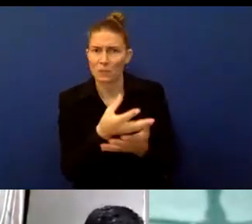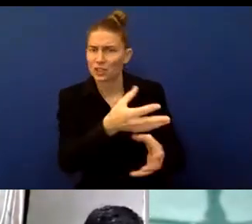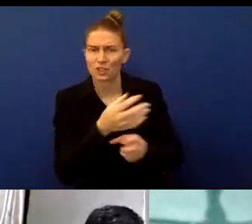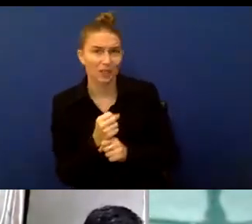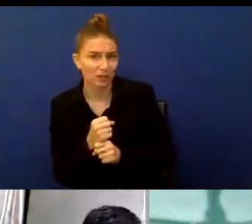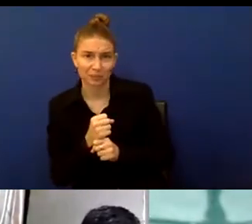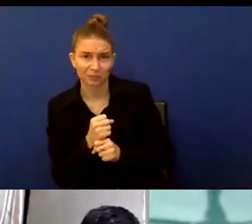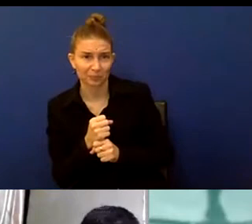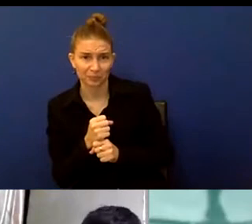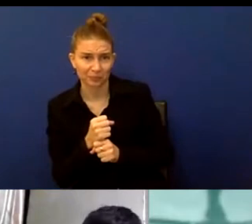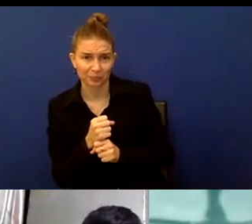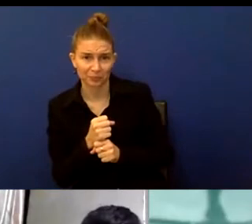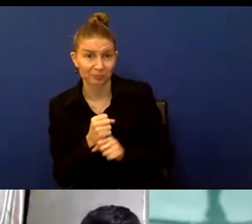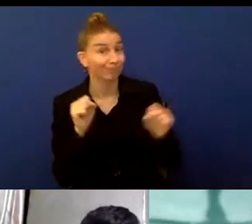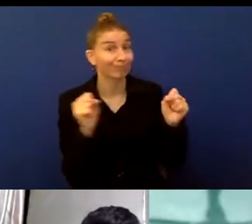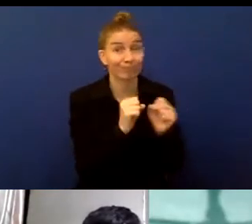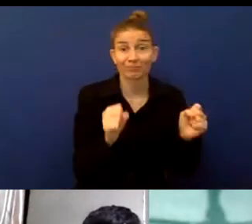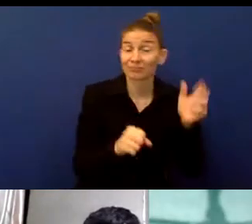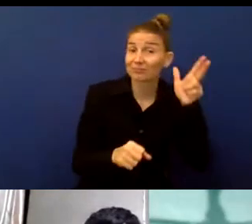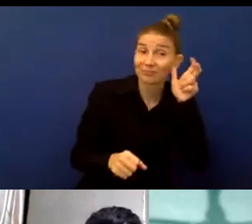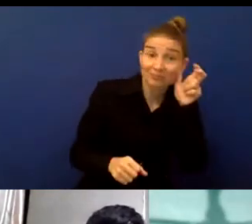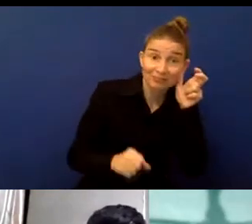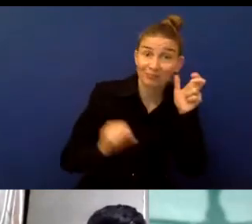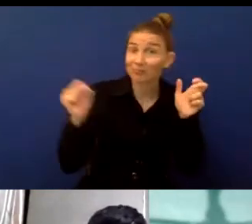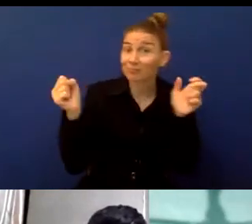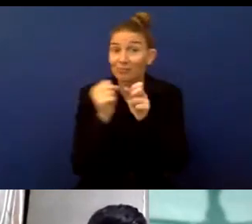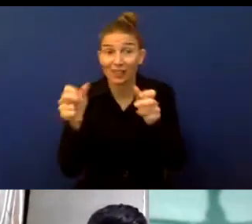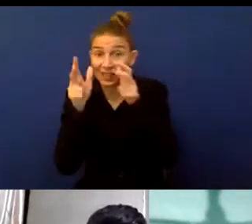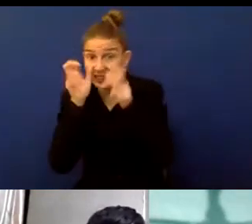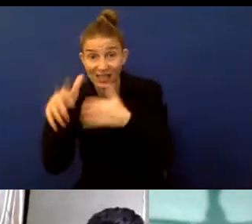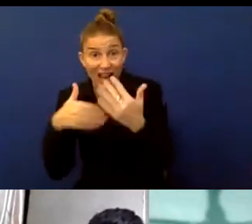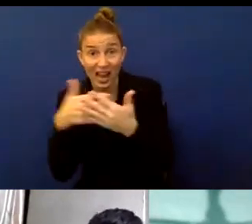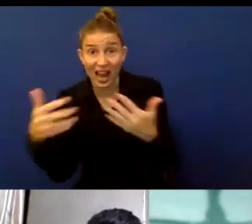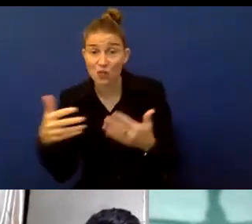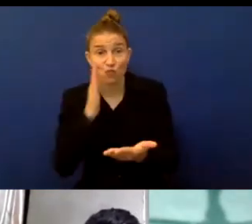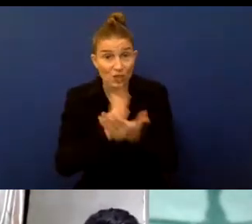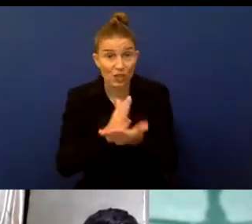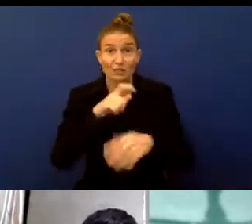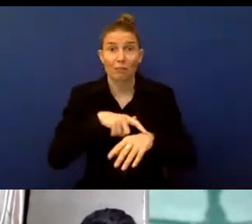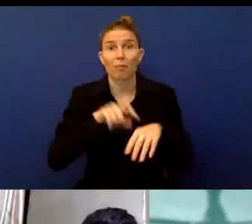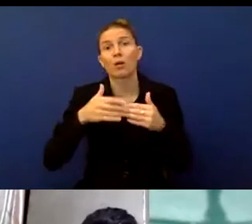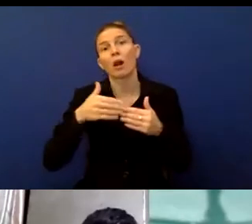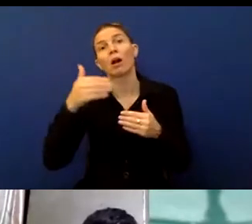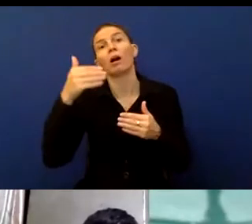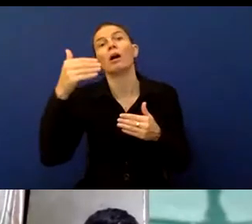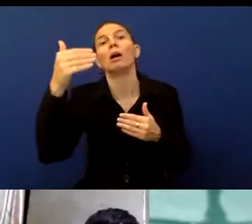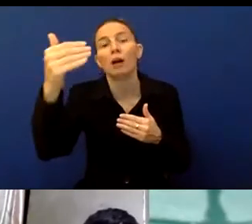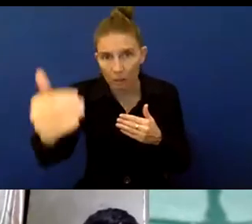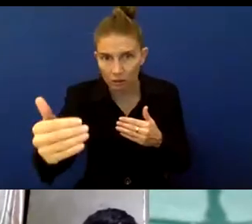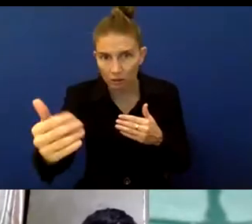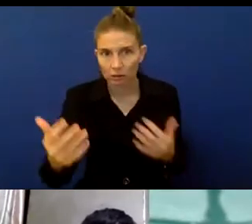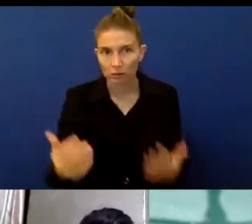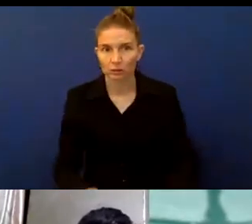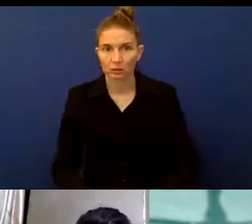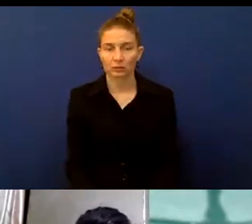could not comprehend the messages in real time. And I made a